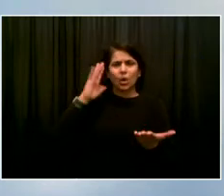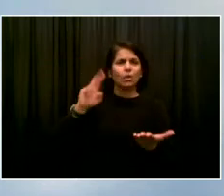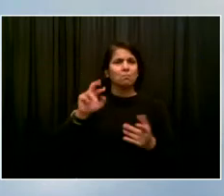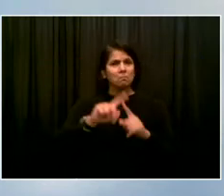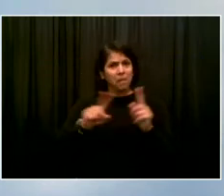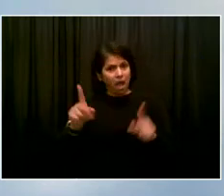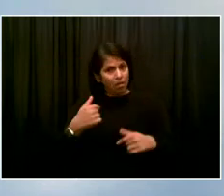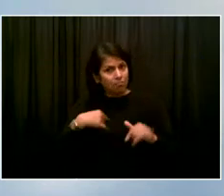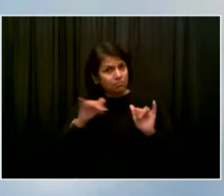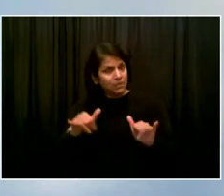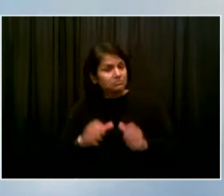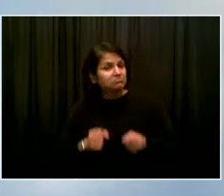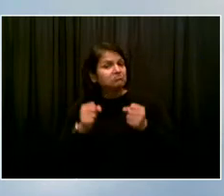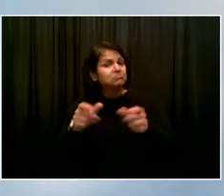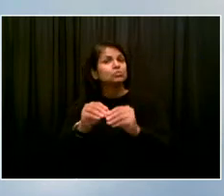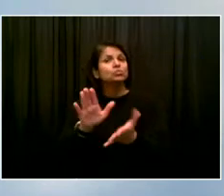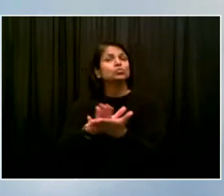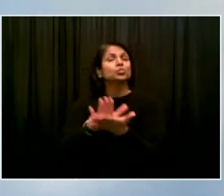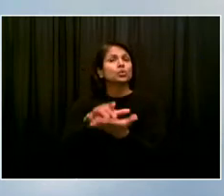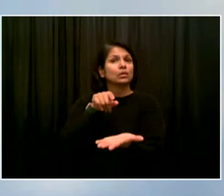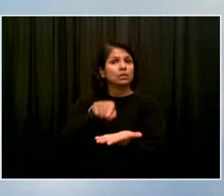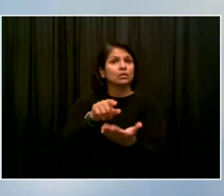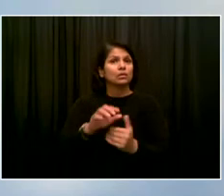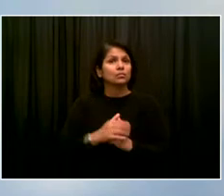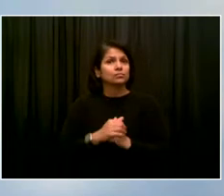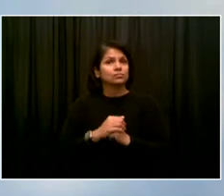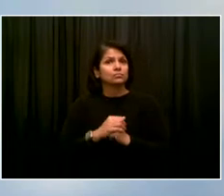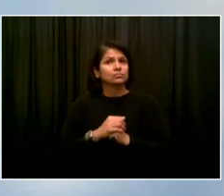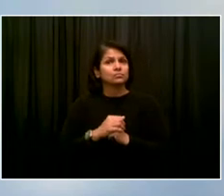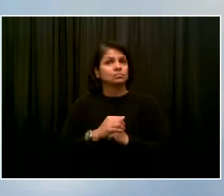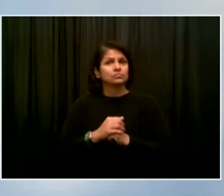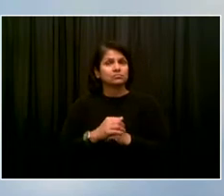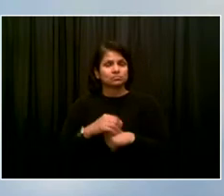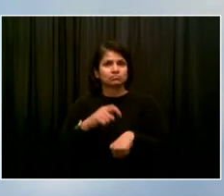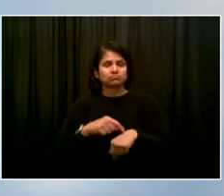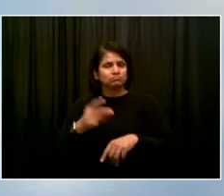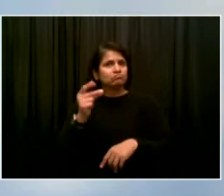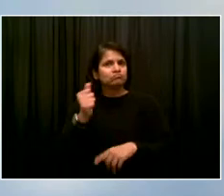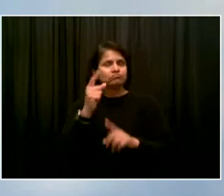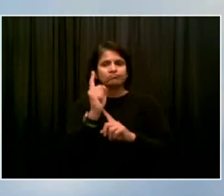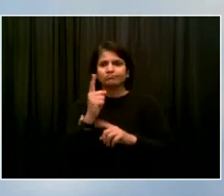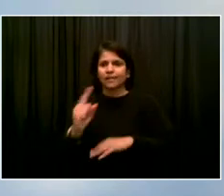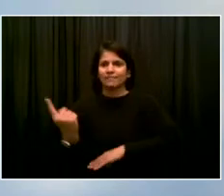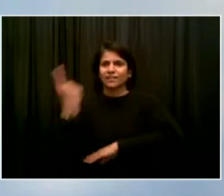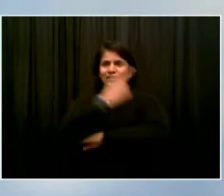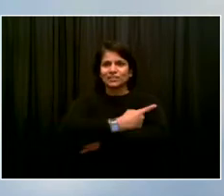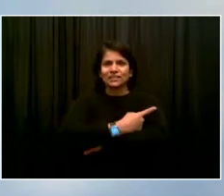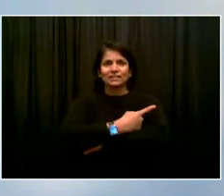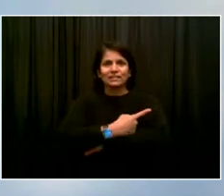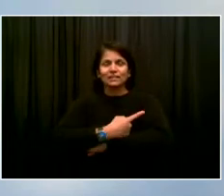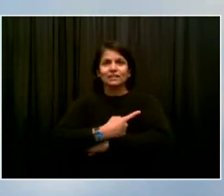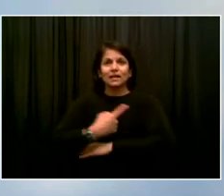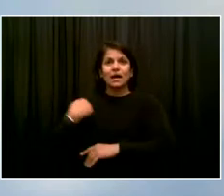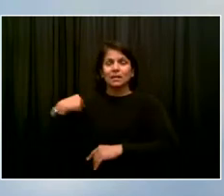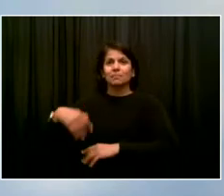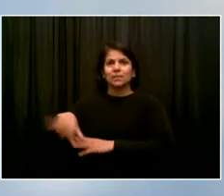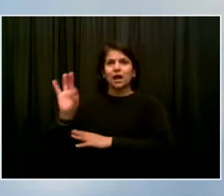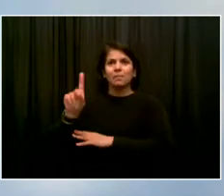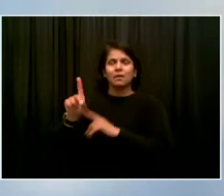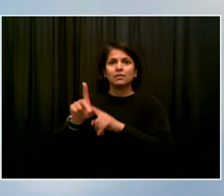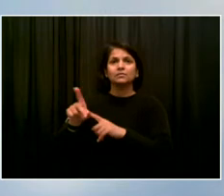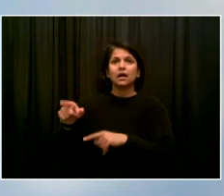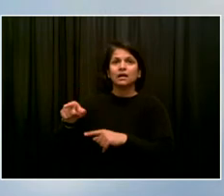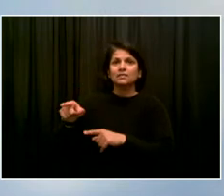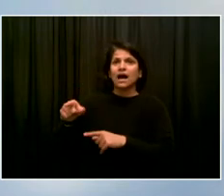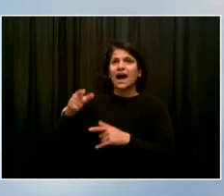back. The moment we picked up our kids from school that day and witnessed how happy and excited they were to be back in a